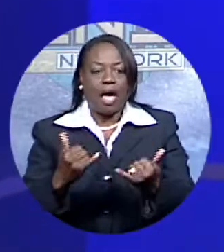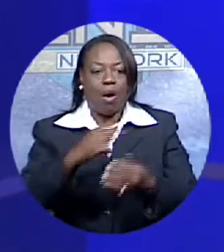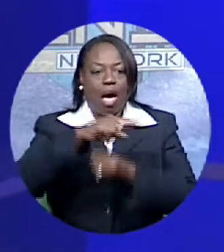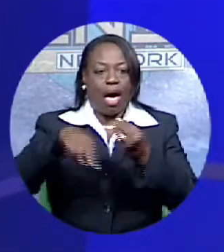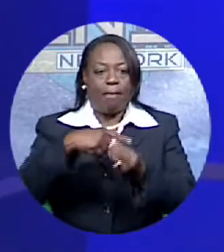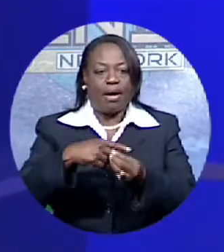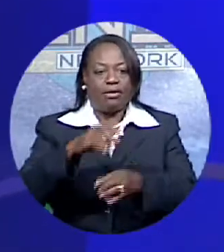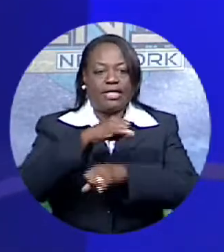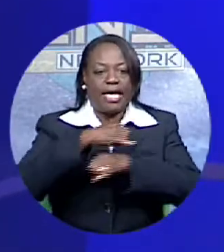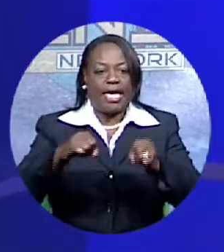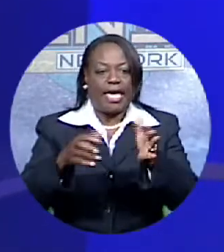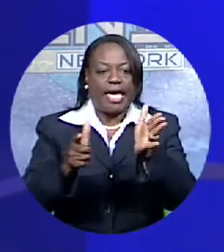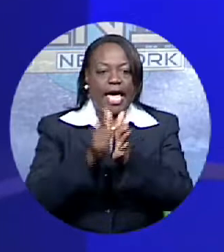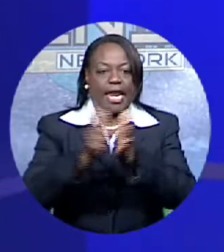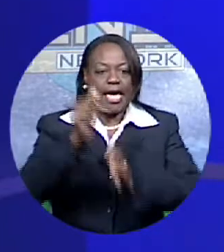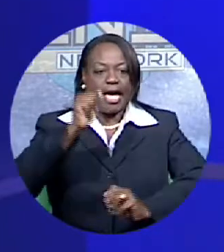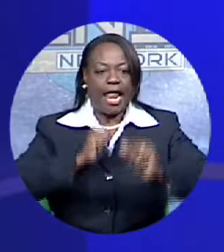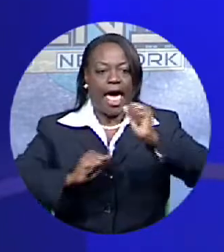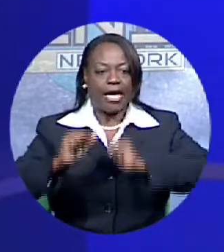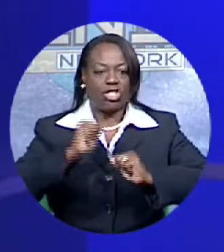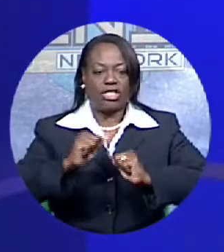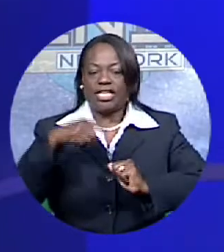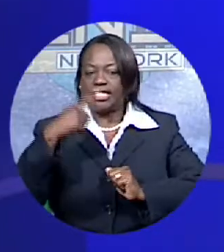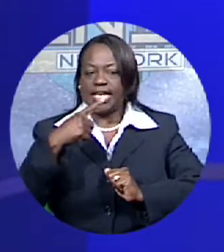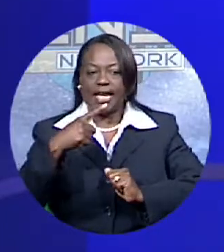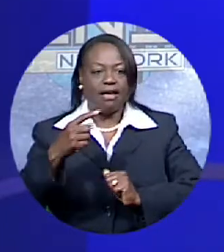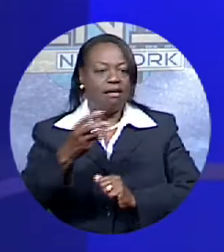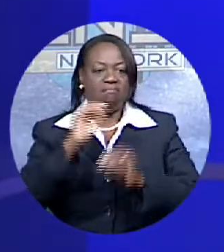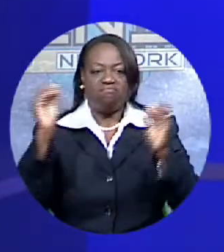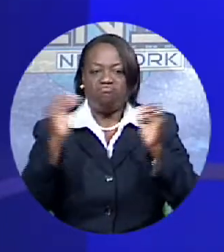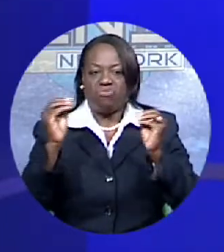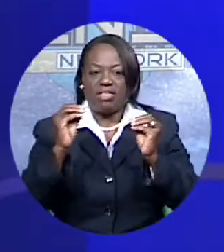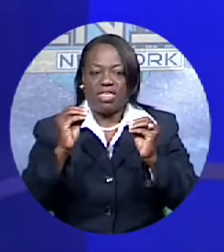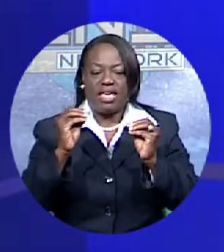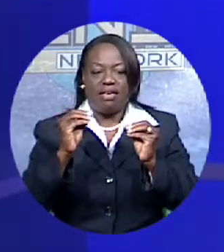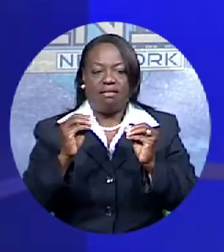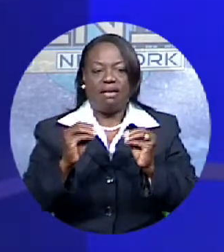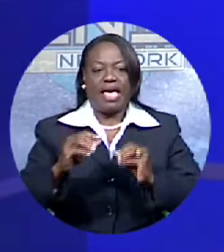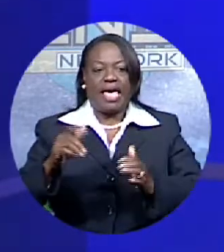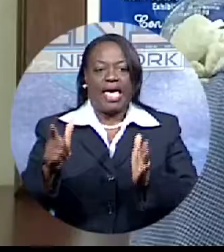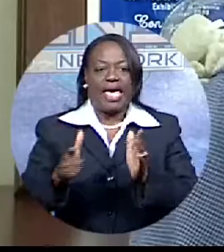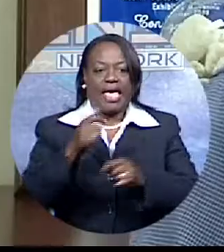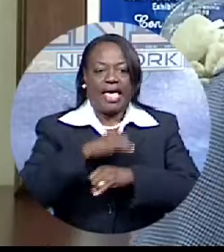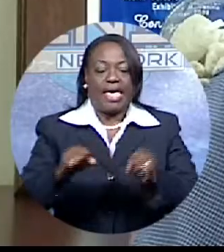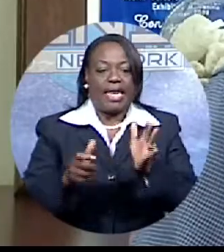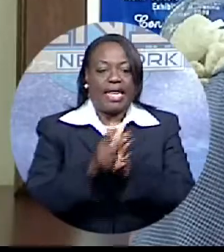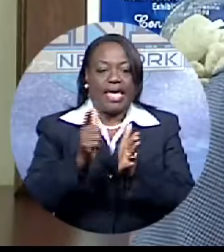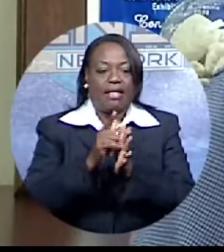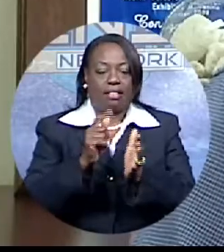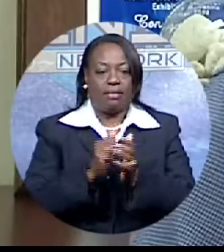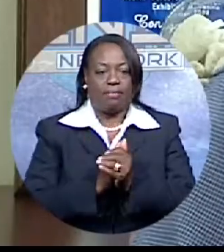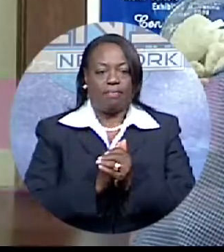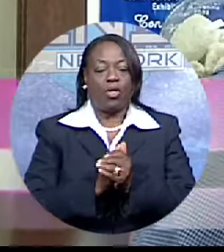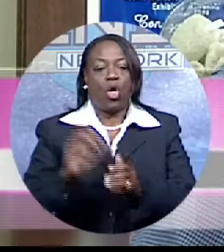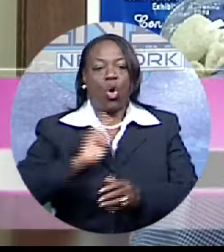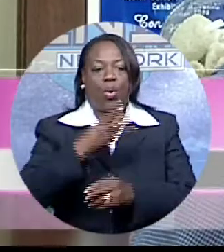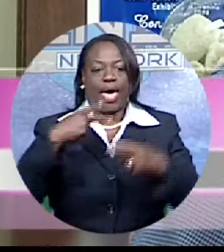says so far the team is not seeing any such measures on the part of residents. We are on the